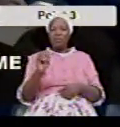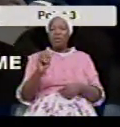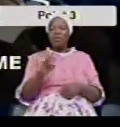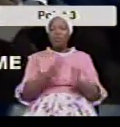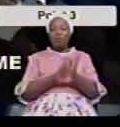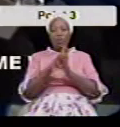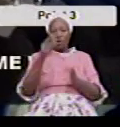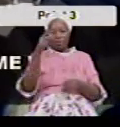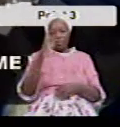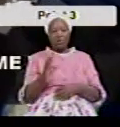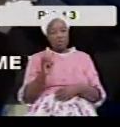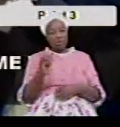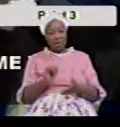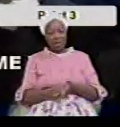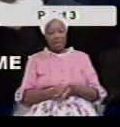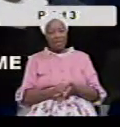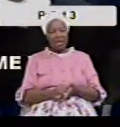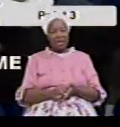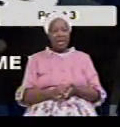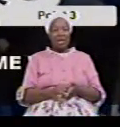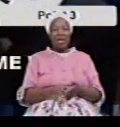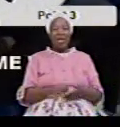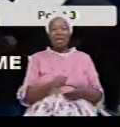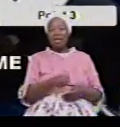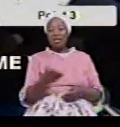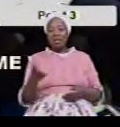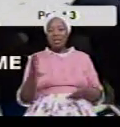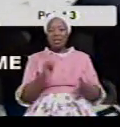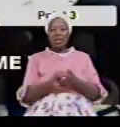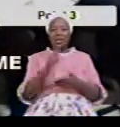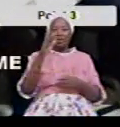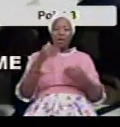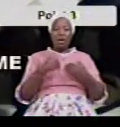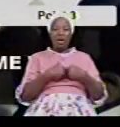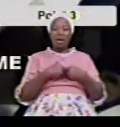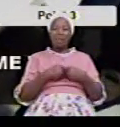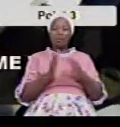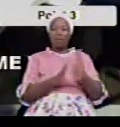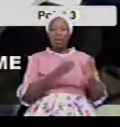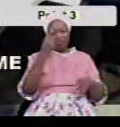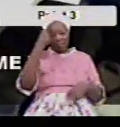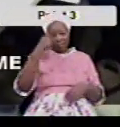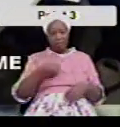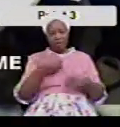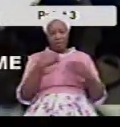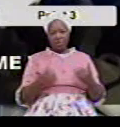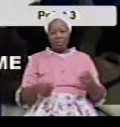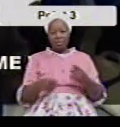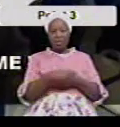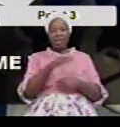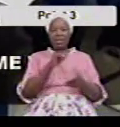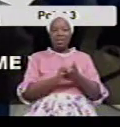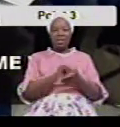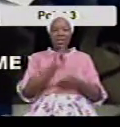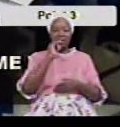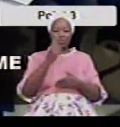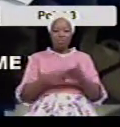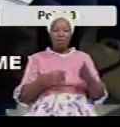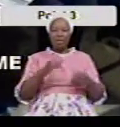that whatever God has ordained for me today, that's what I will submit